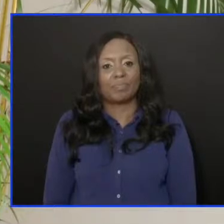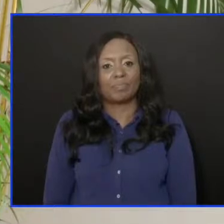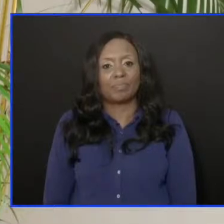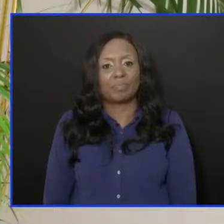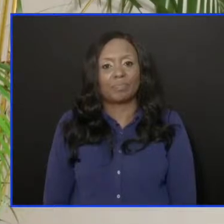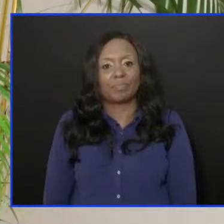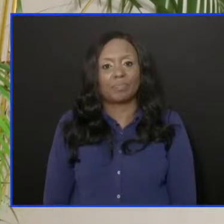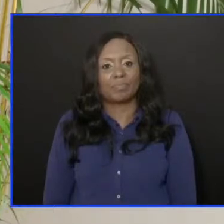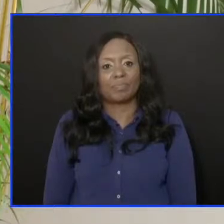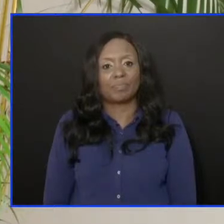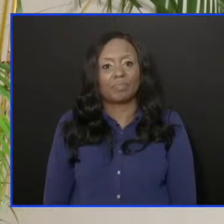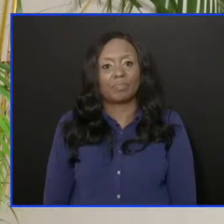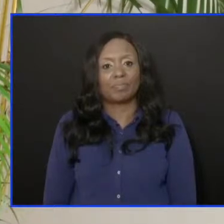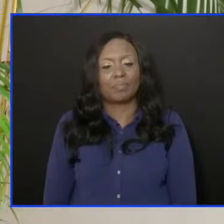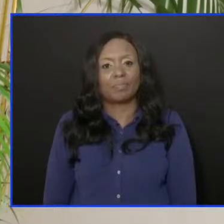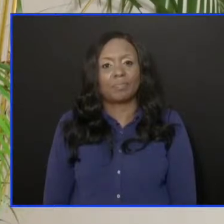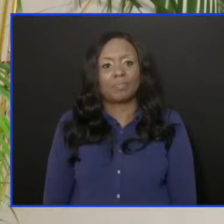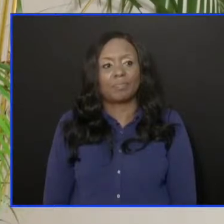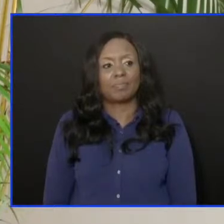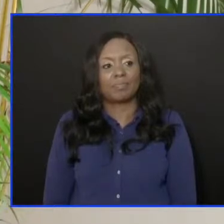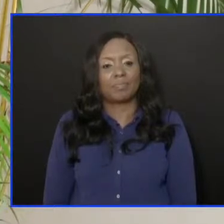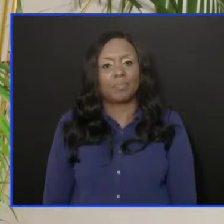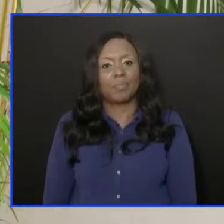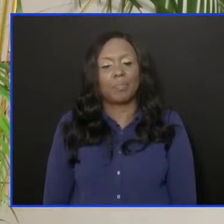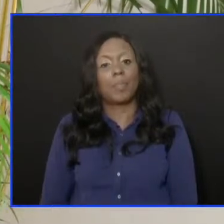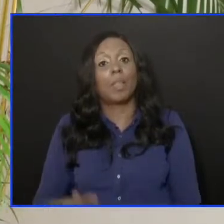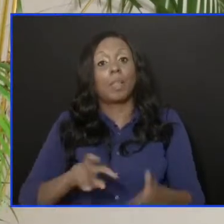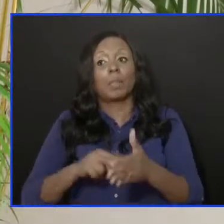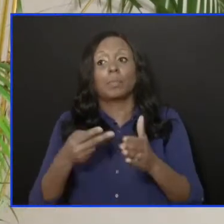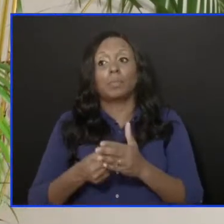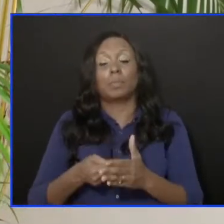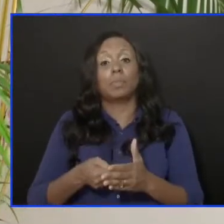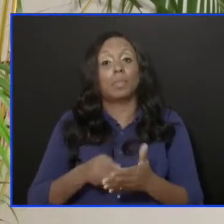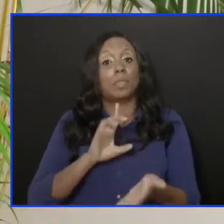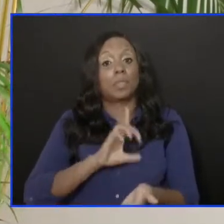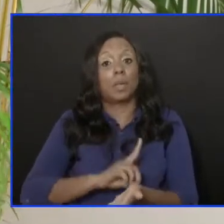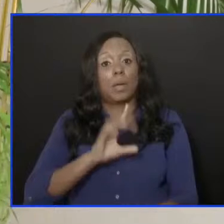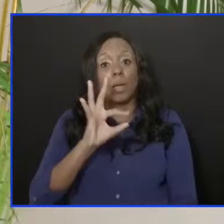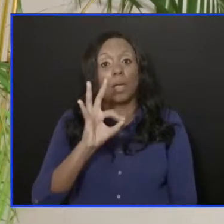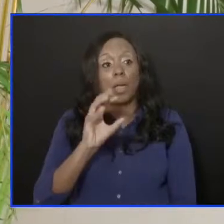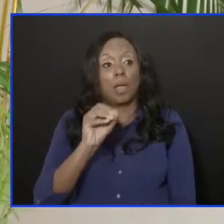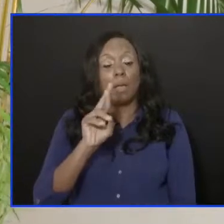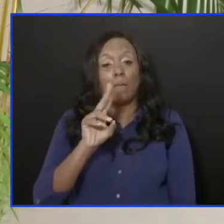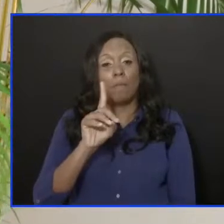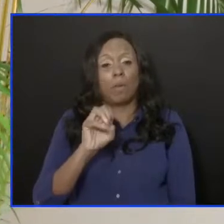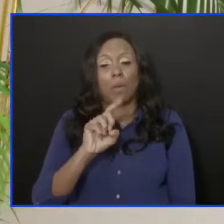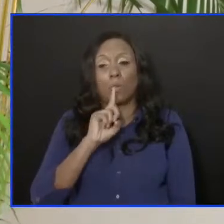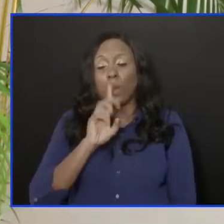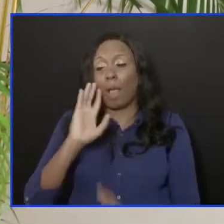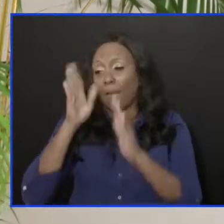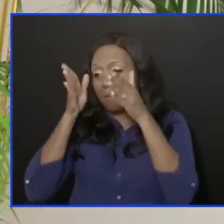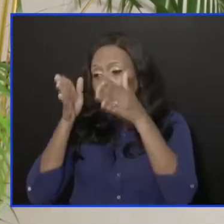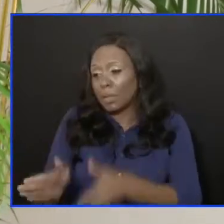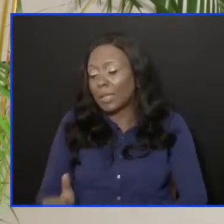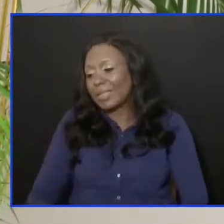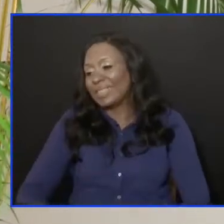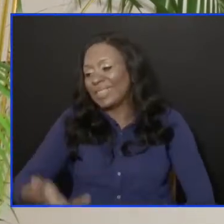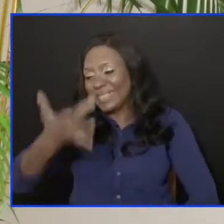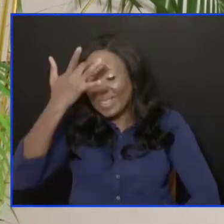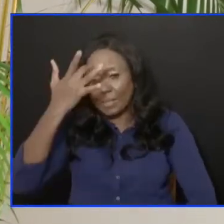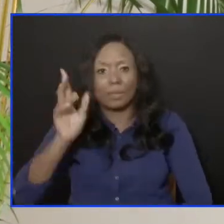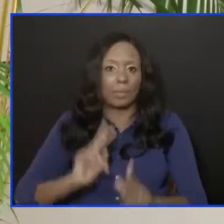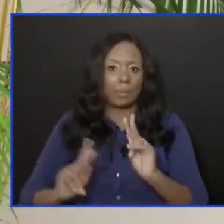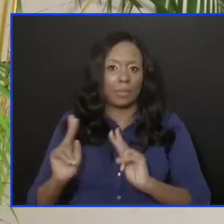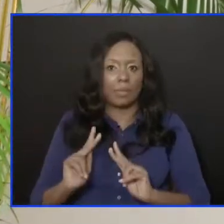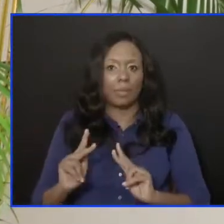to certainly put more of his efforts on persons who are sick, and to give the healthcare